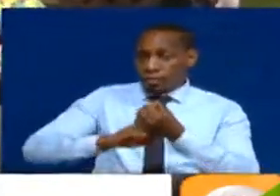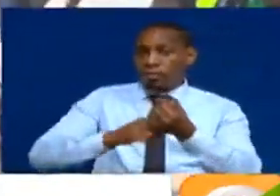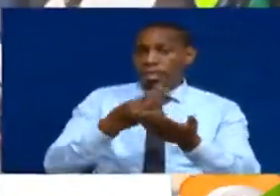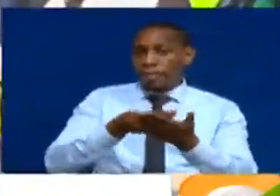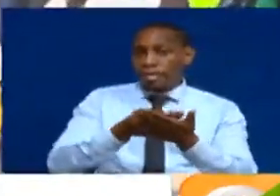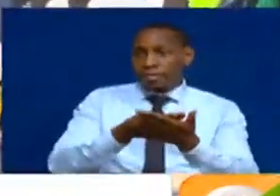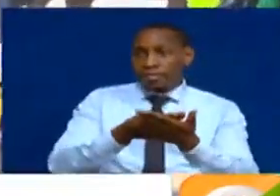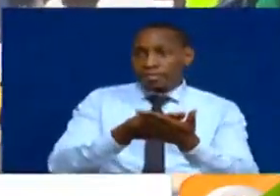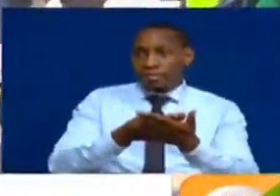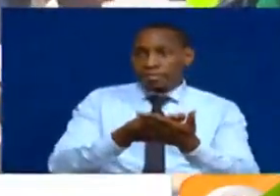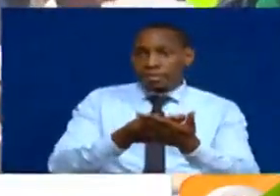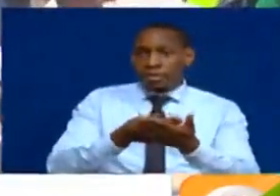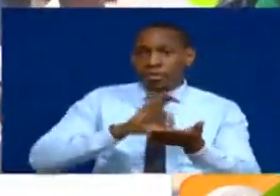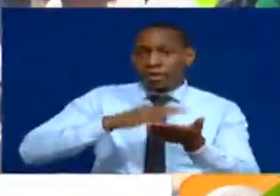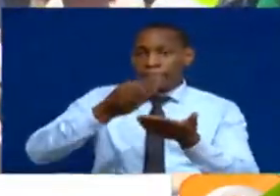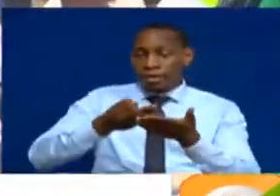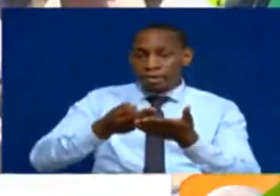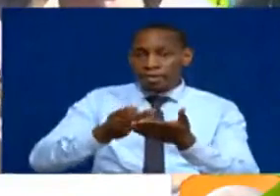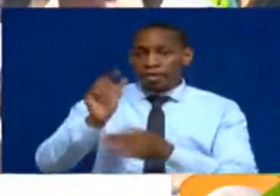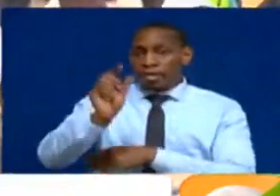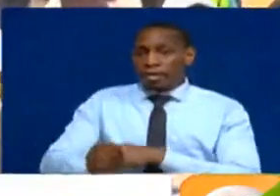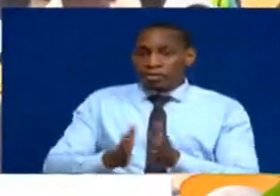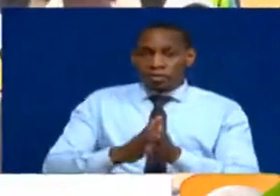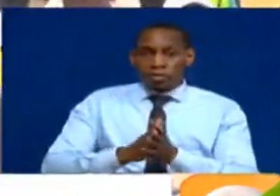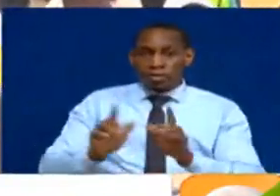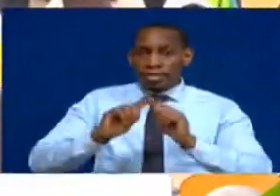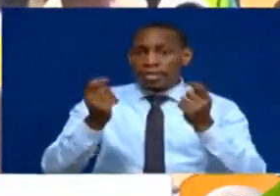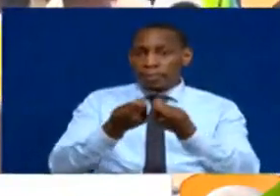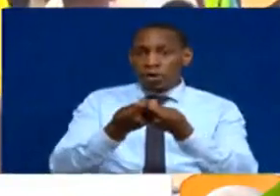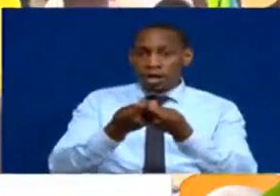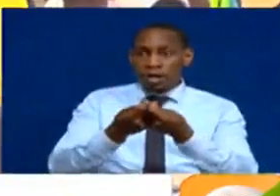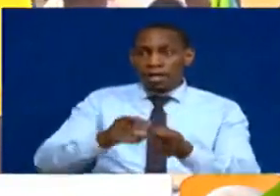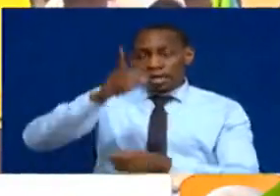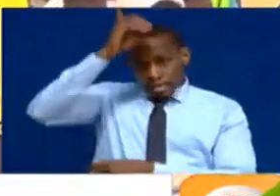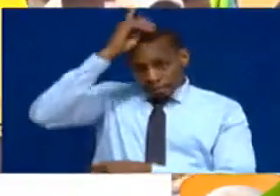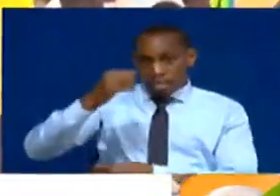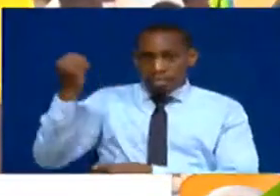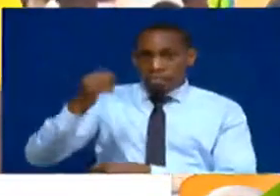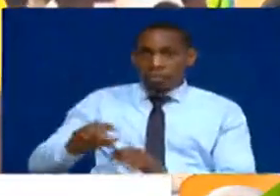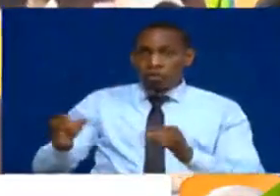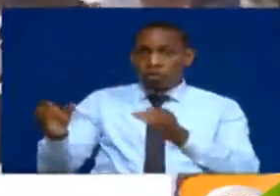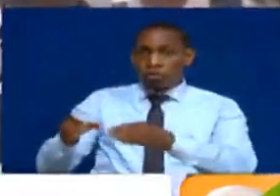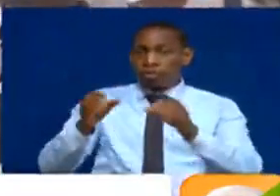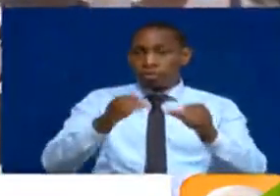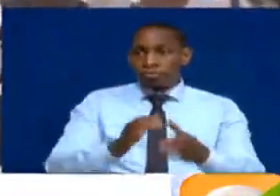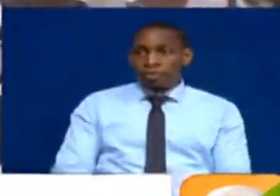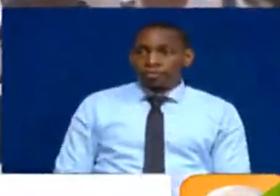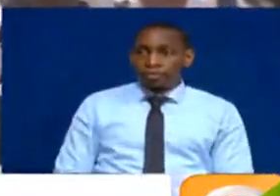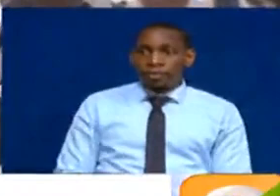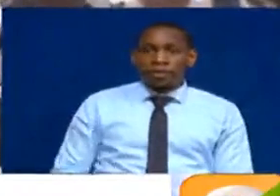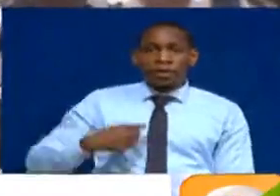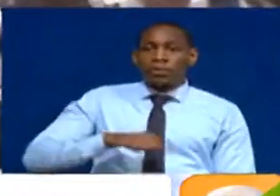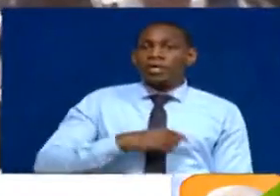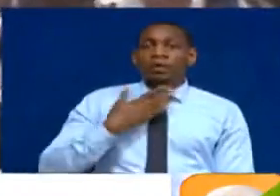financing and funding regional, ethnic, and village political parties. We do